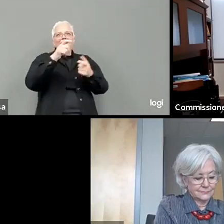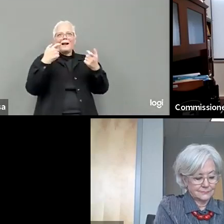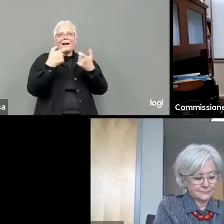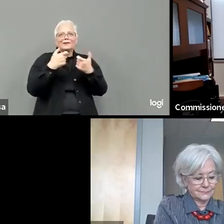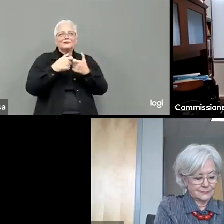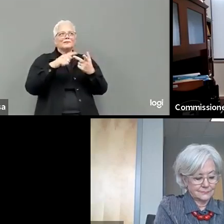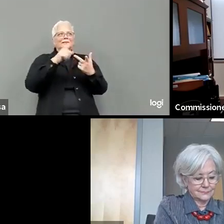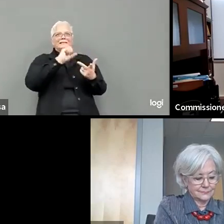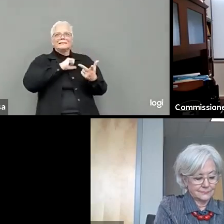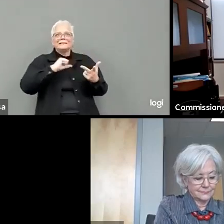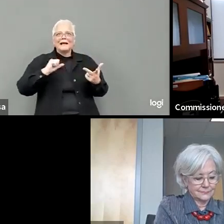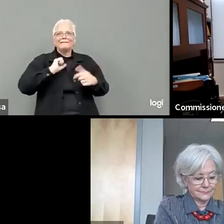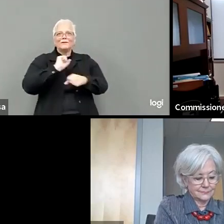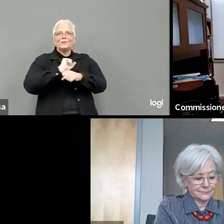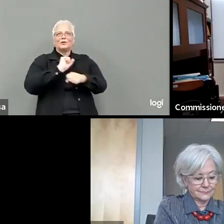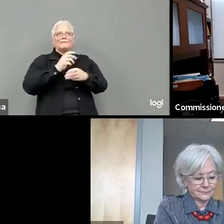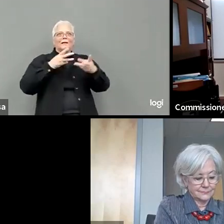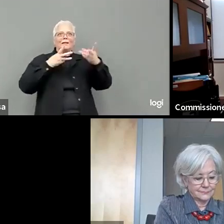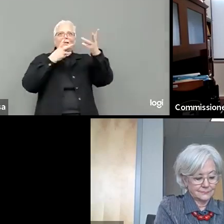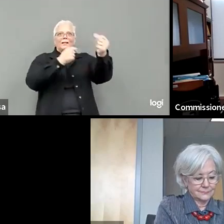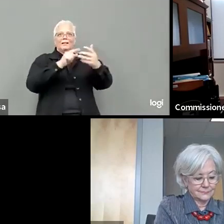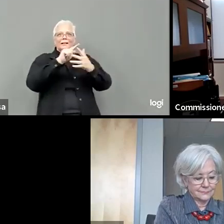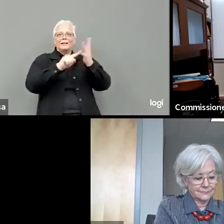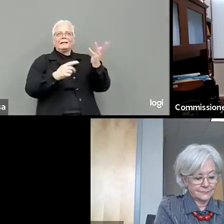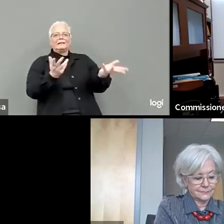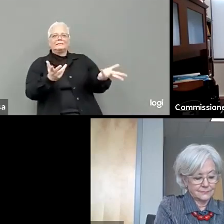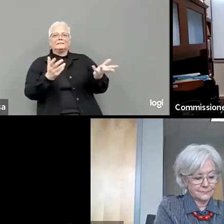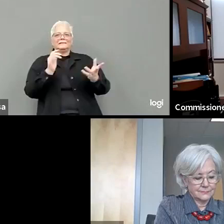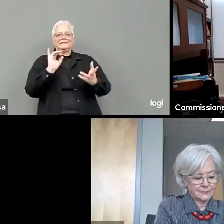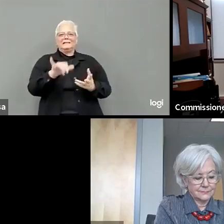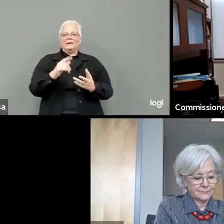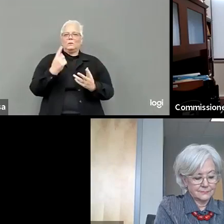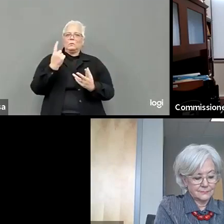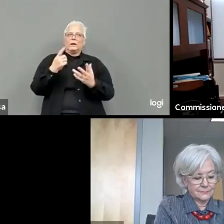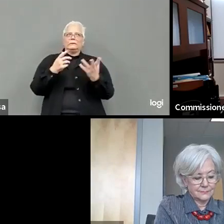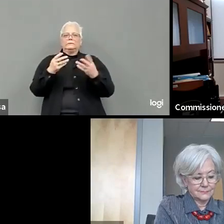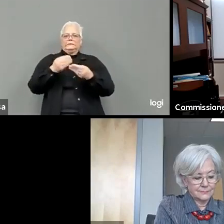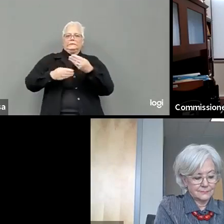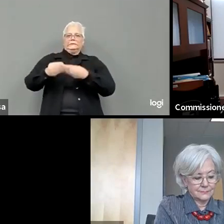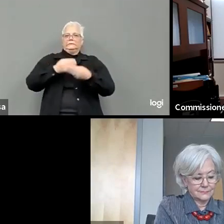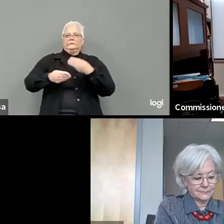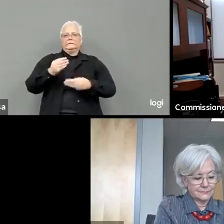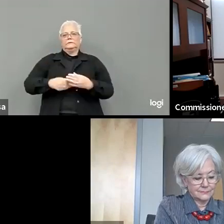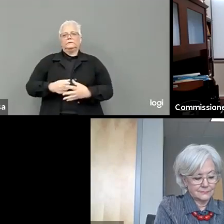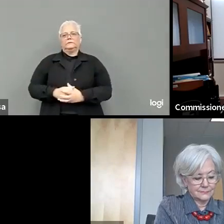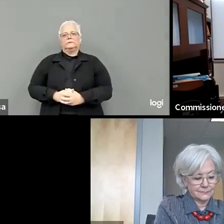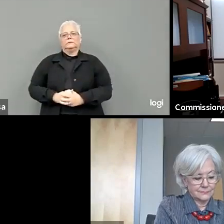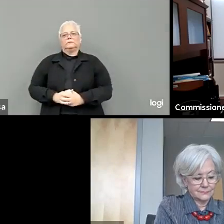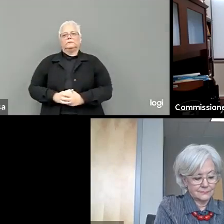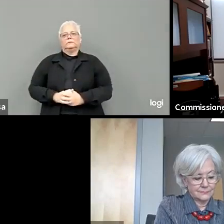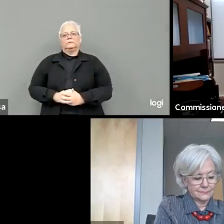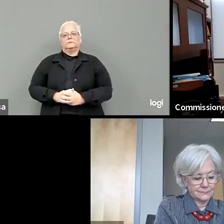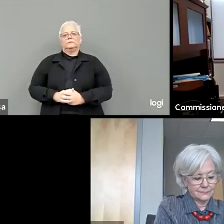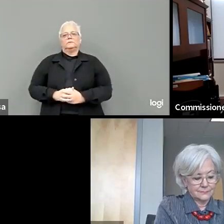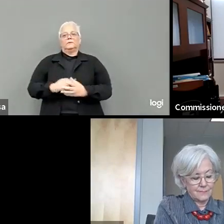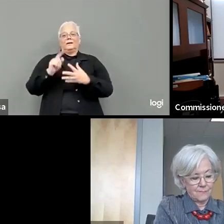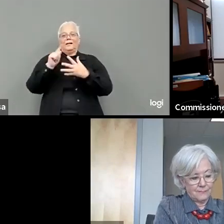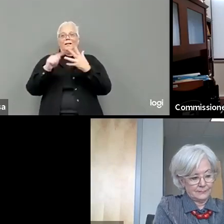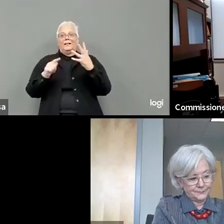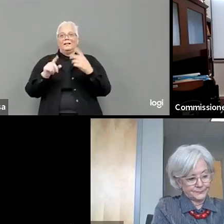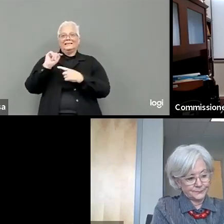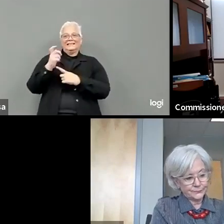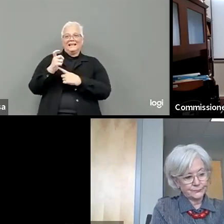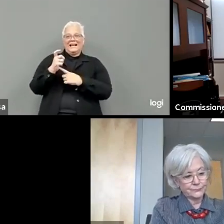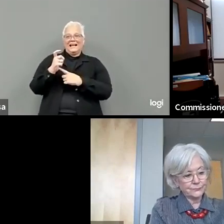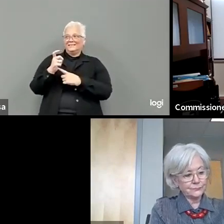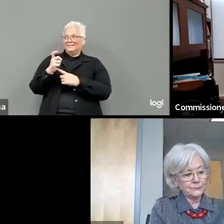not generating any revenue at them. And we also have a number of other sources of